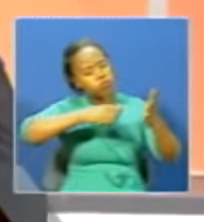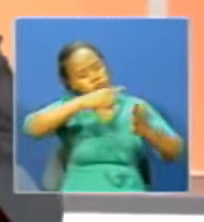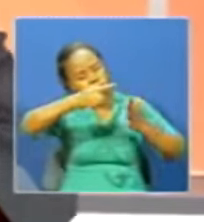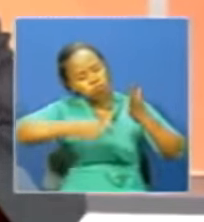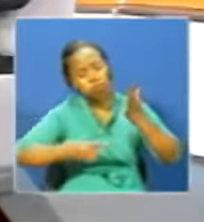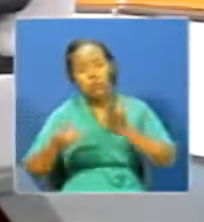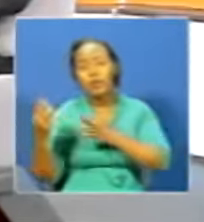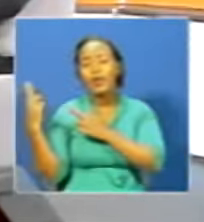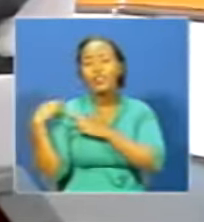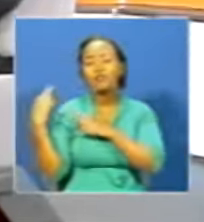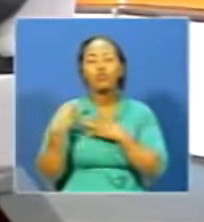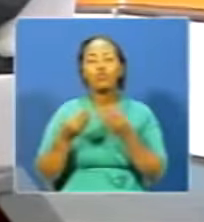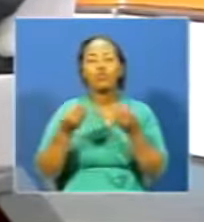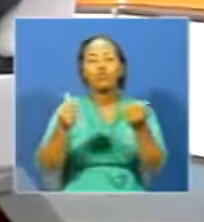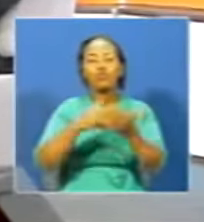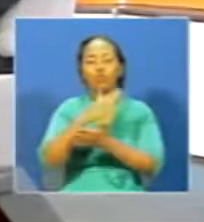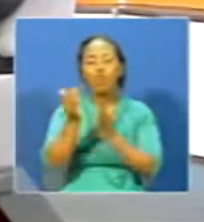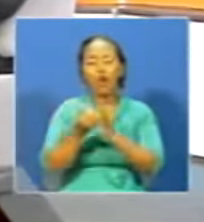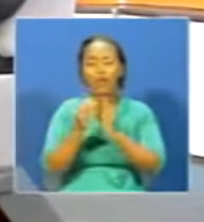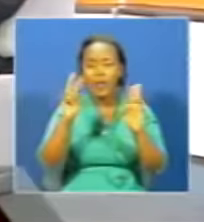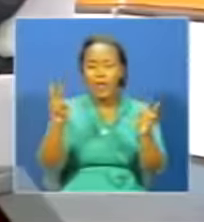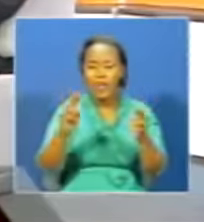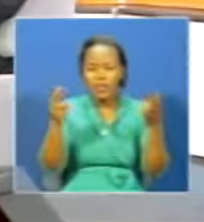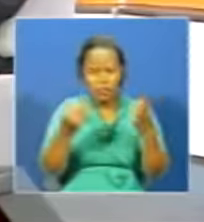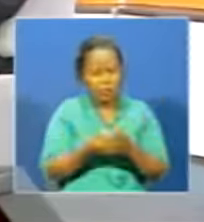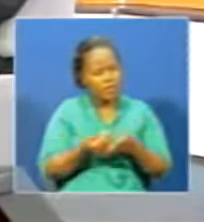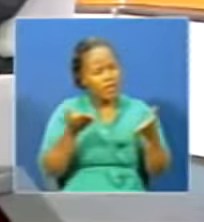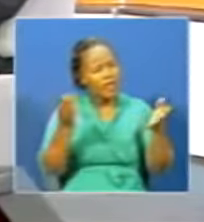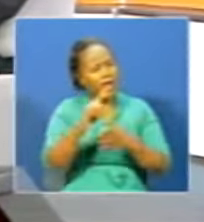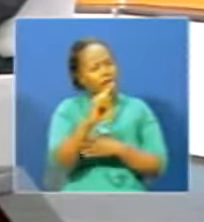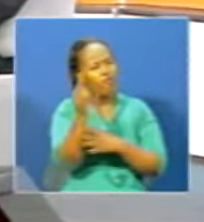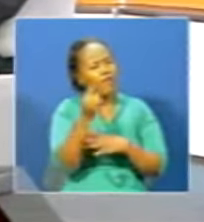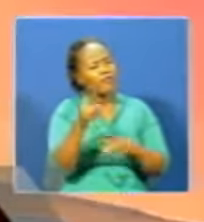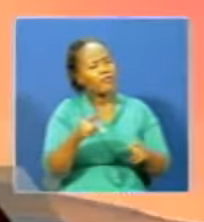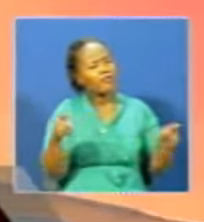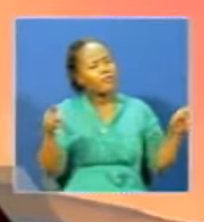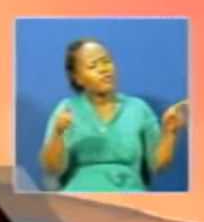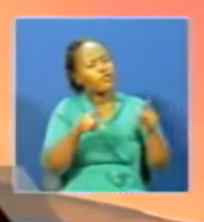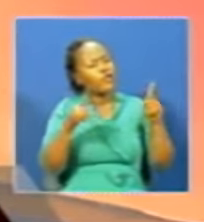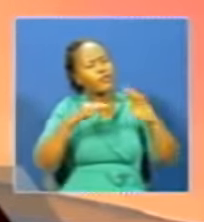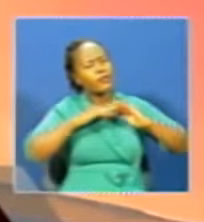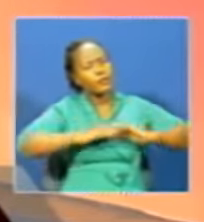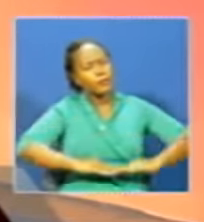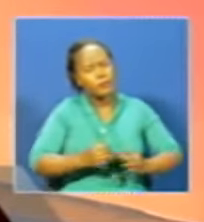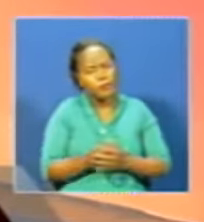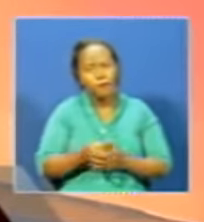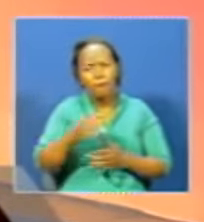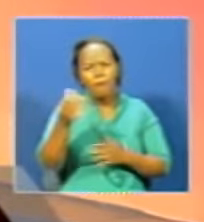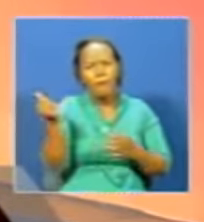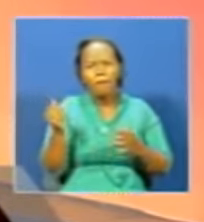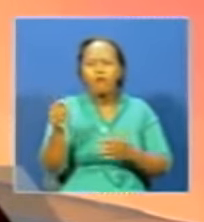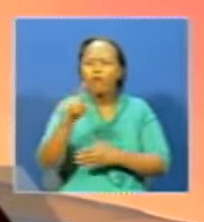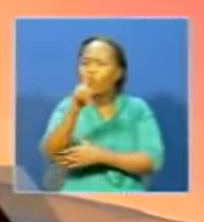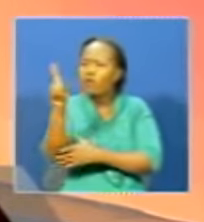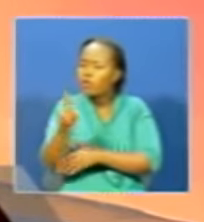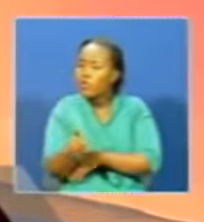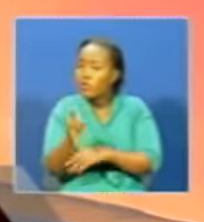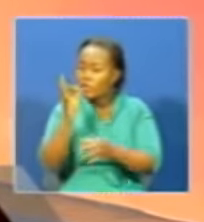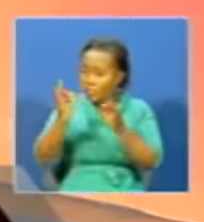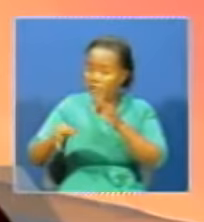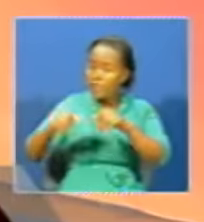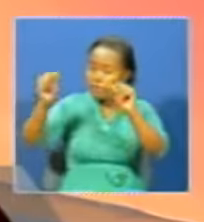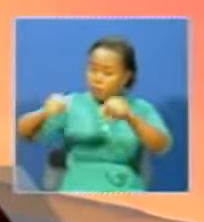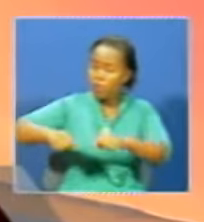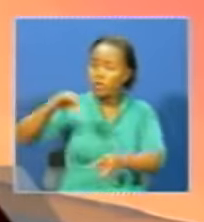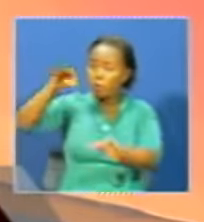don't we take a short break? Eh? Because I just want to remind our viewers, we were asking a question. Yes. We were asking them whether they would, you know, make